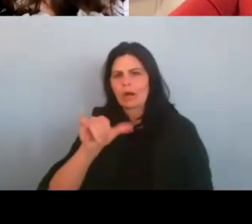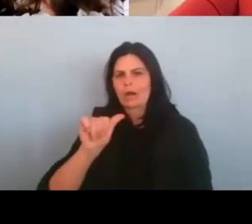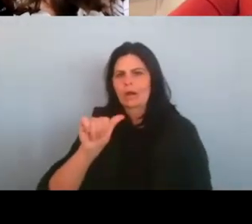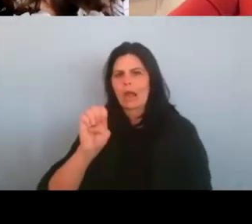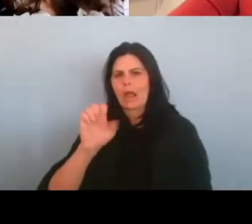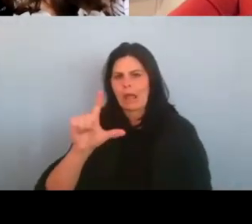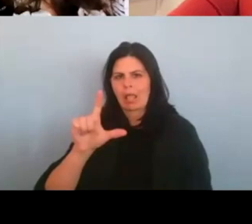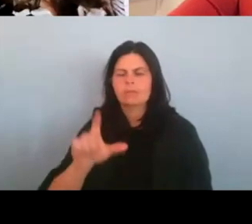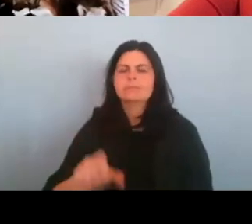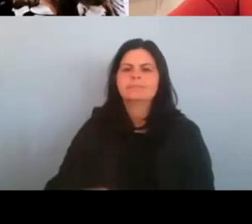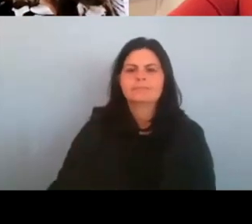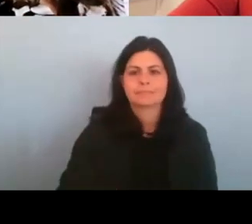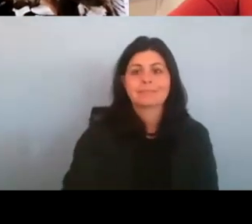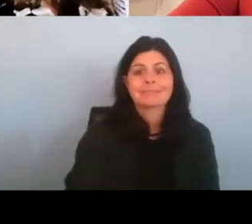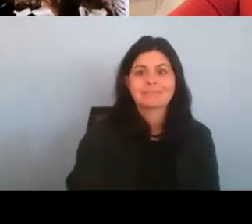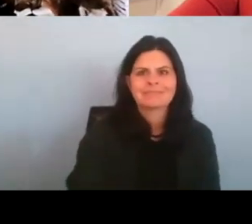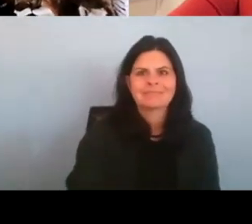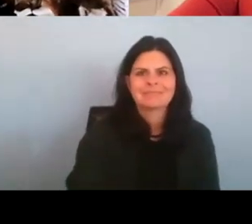Thank you.